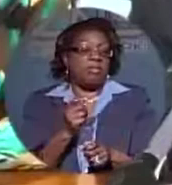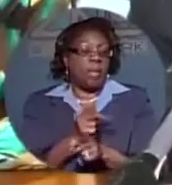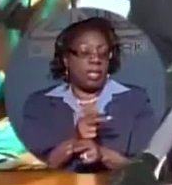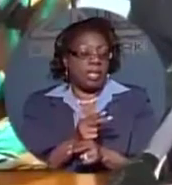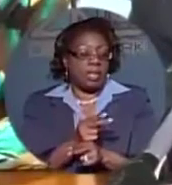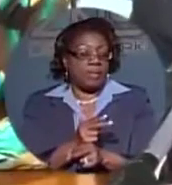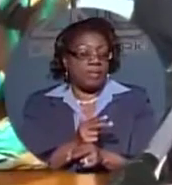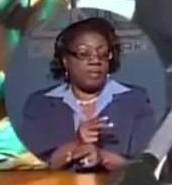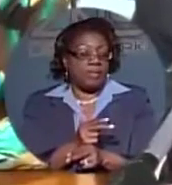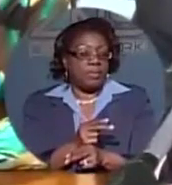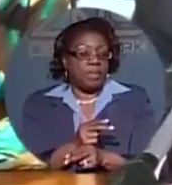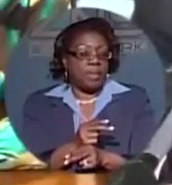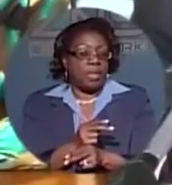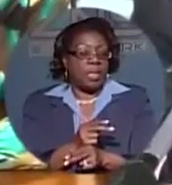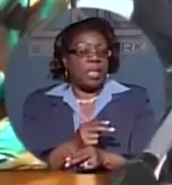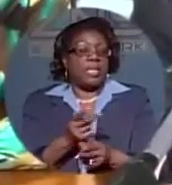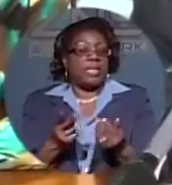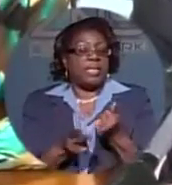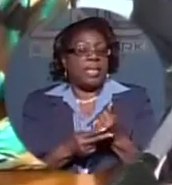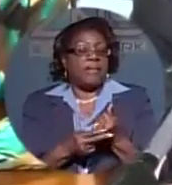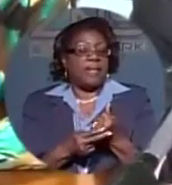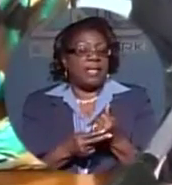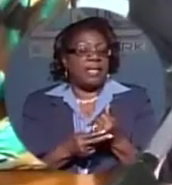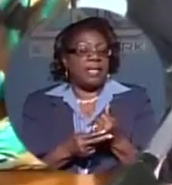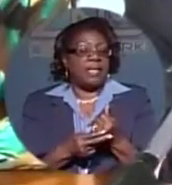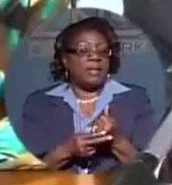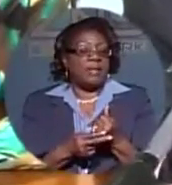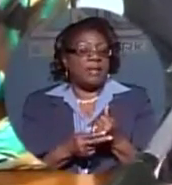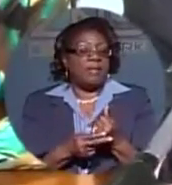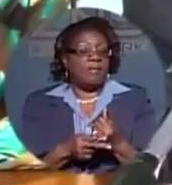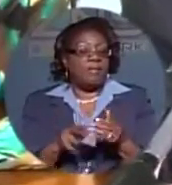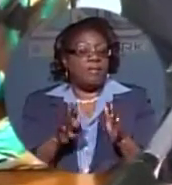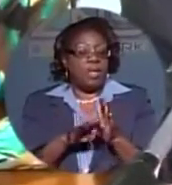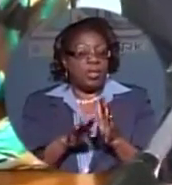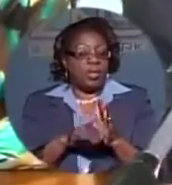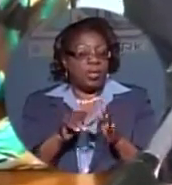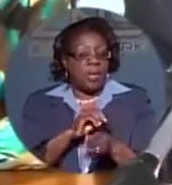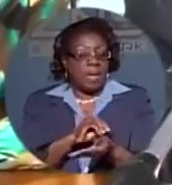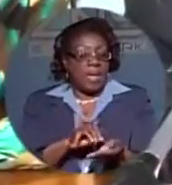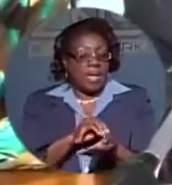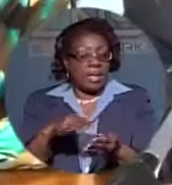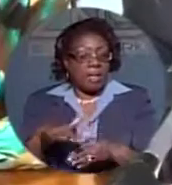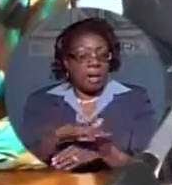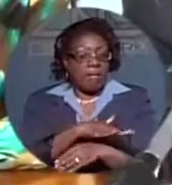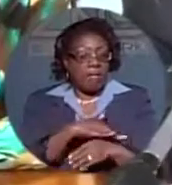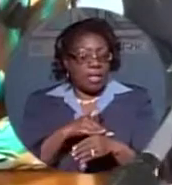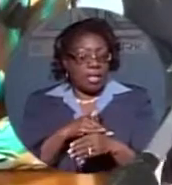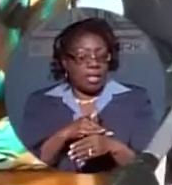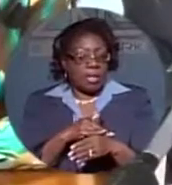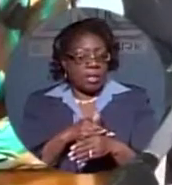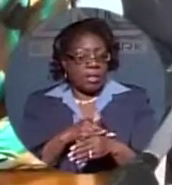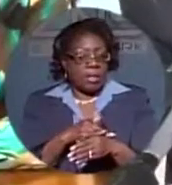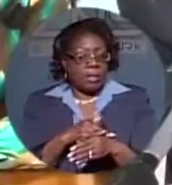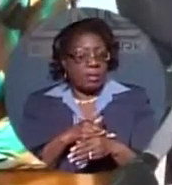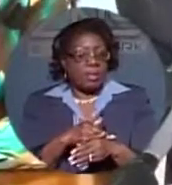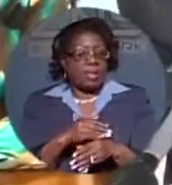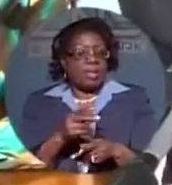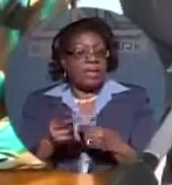Savings relies from reduced medical coverage. Savings relies from renegotiated contracts with local and international